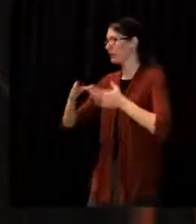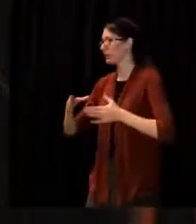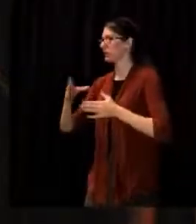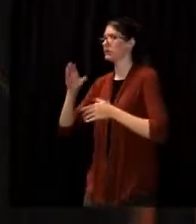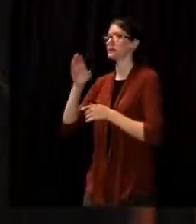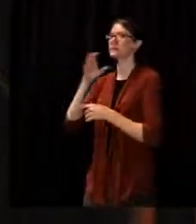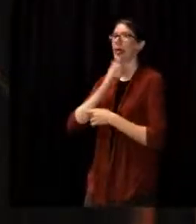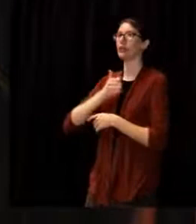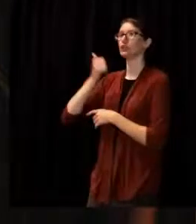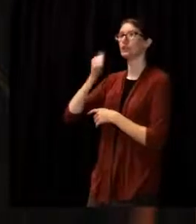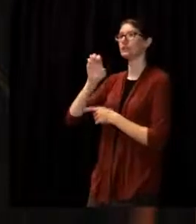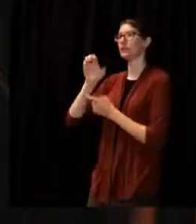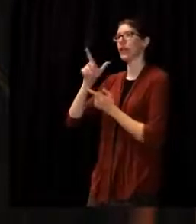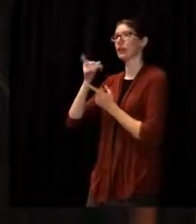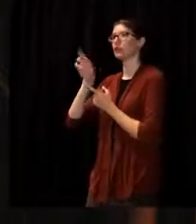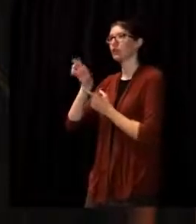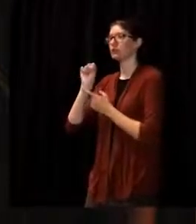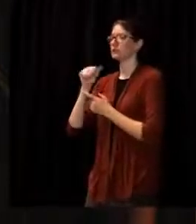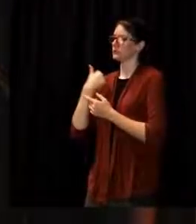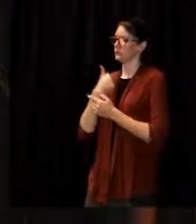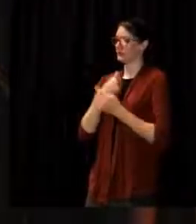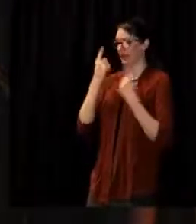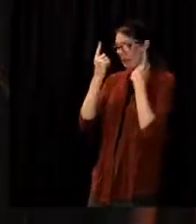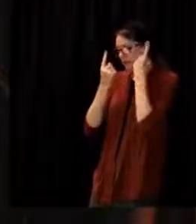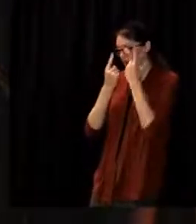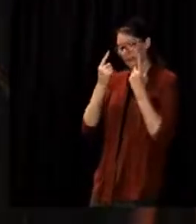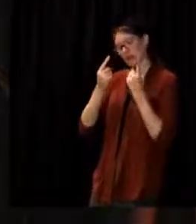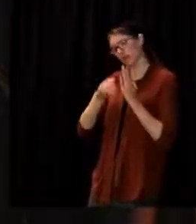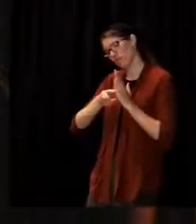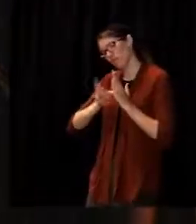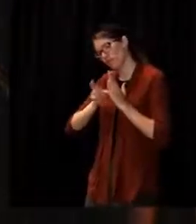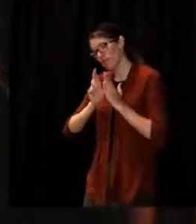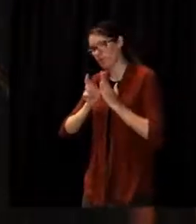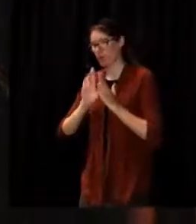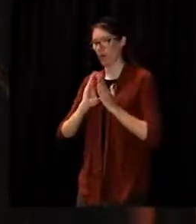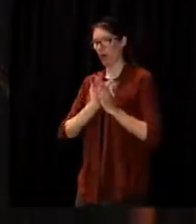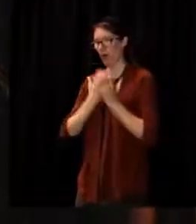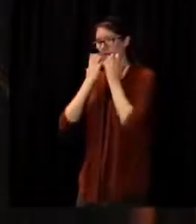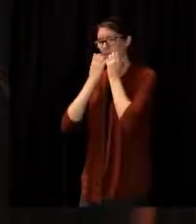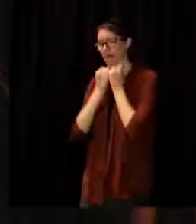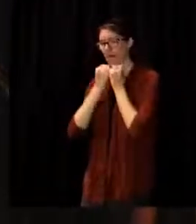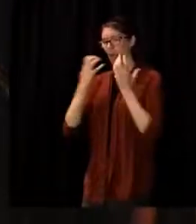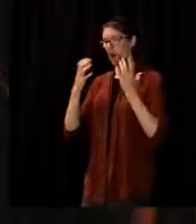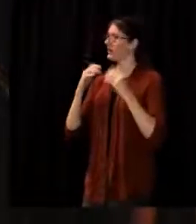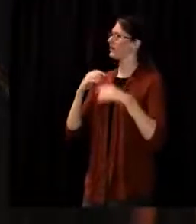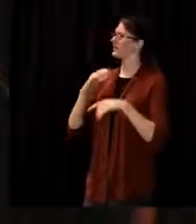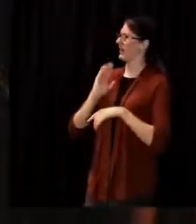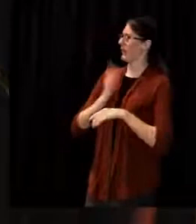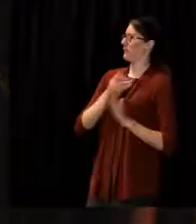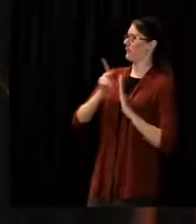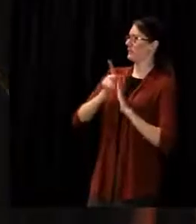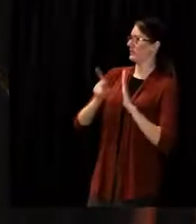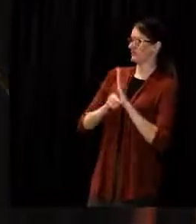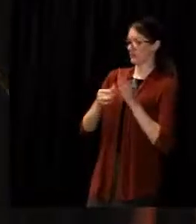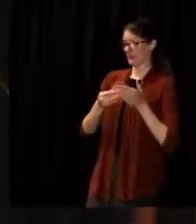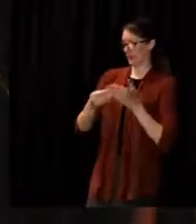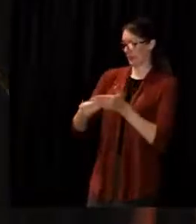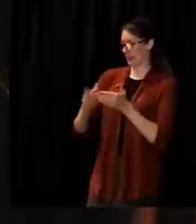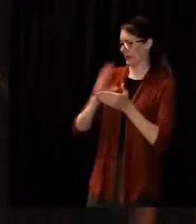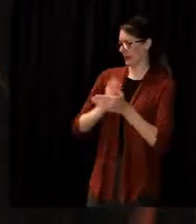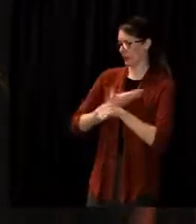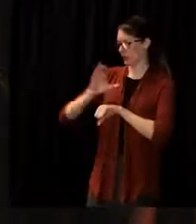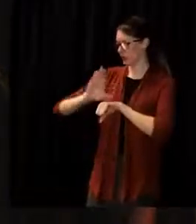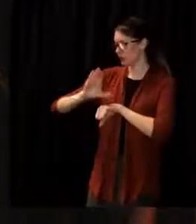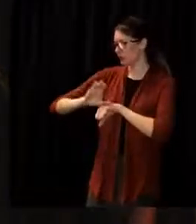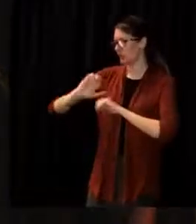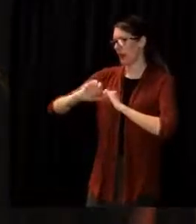sort of rethinking and reviewing what it is that our values were all about and the guiding principles that we would have for our church as we purpose